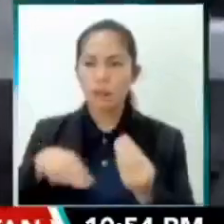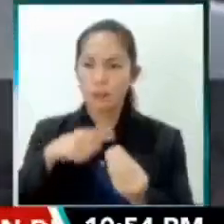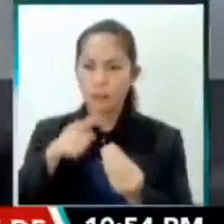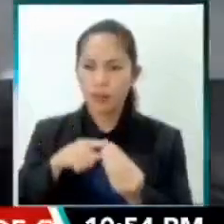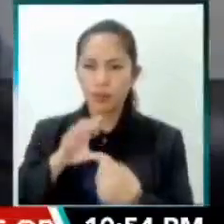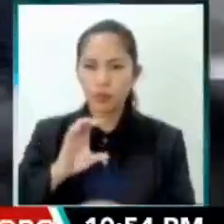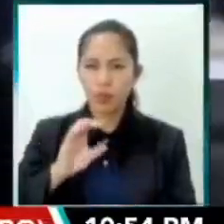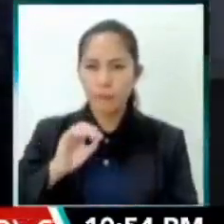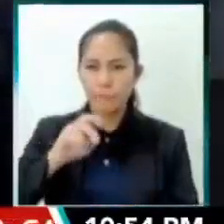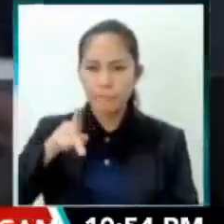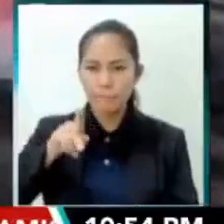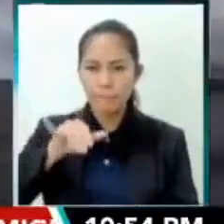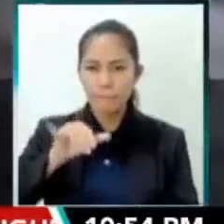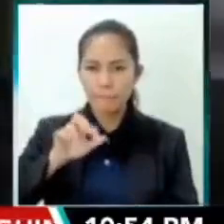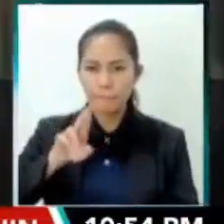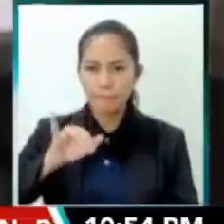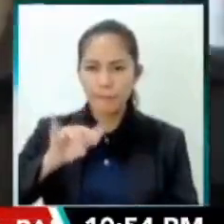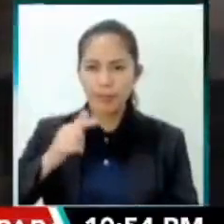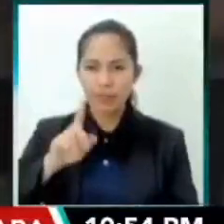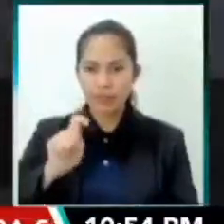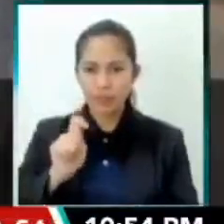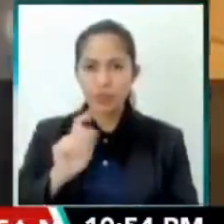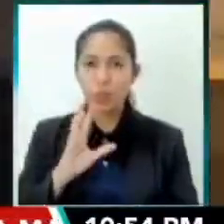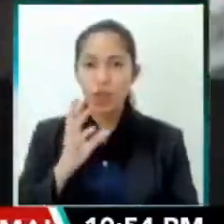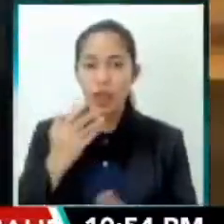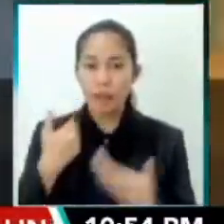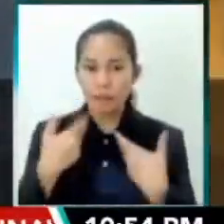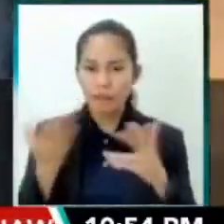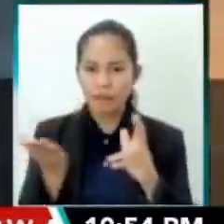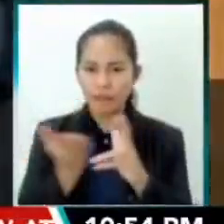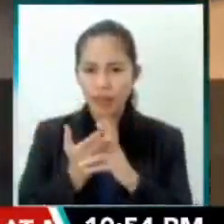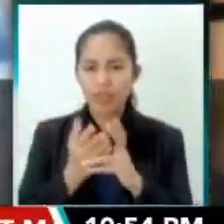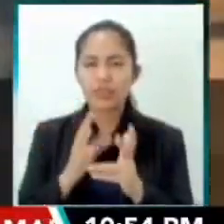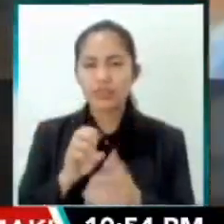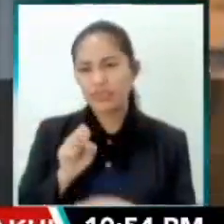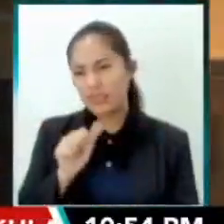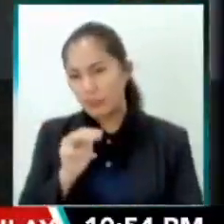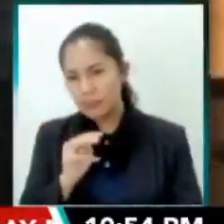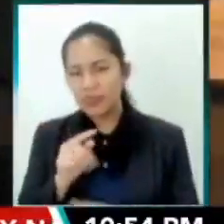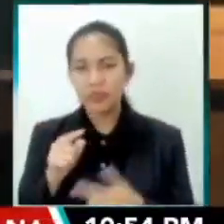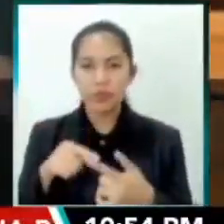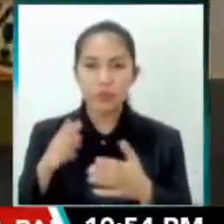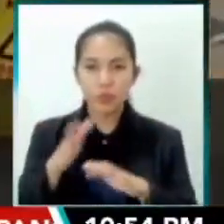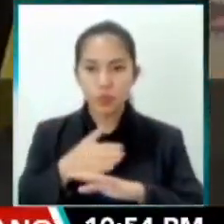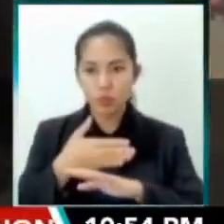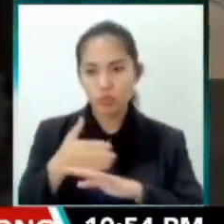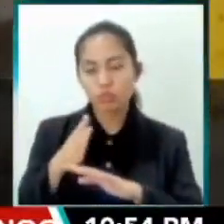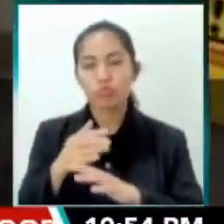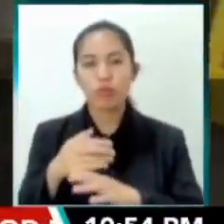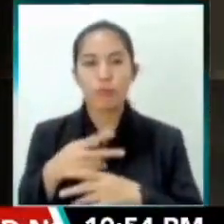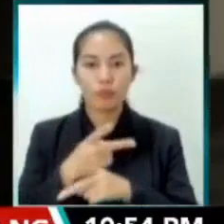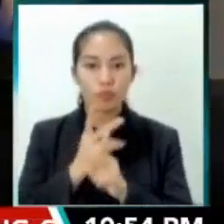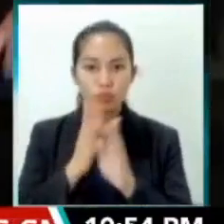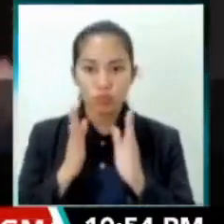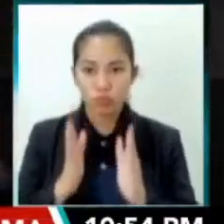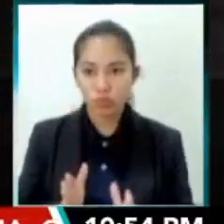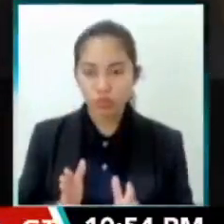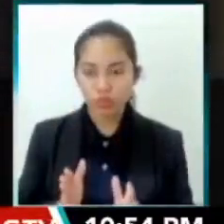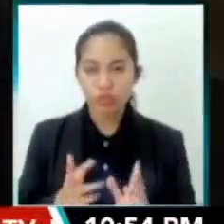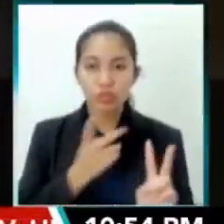grime artist nasi sami chokri at music producer nasi ross o'donoghue anila ankantang